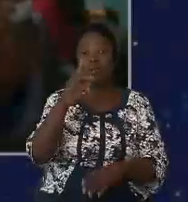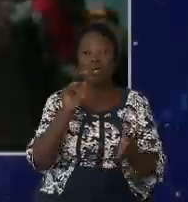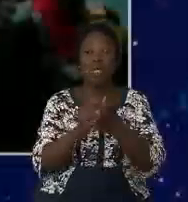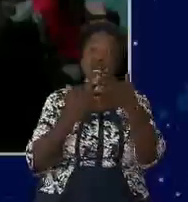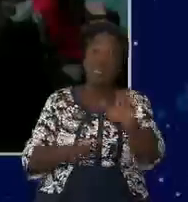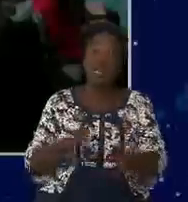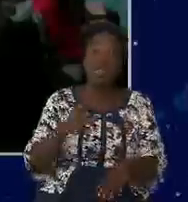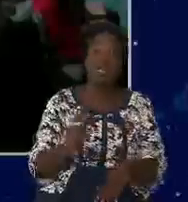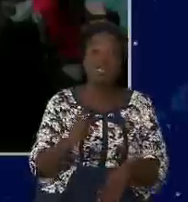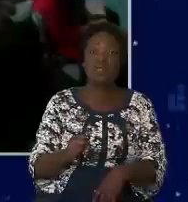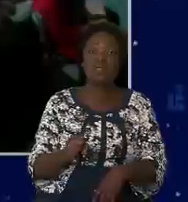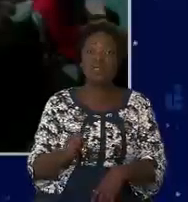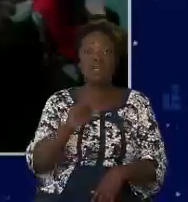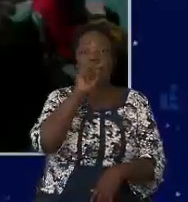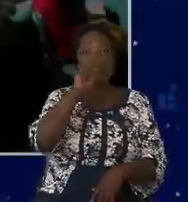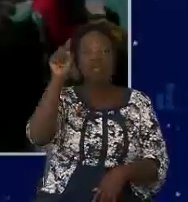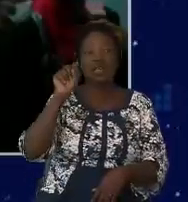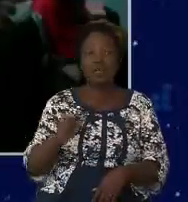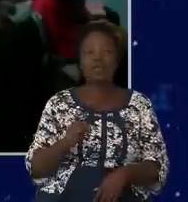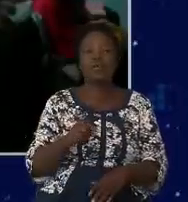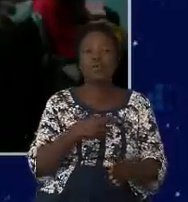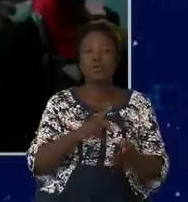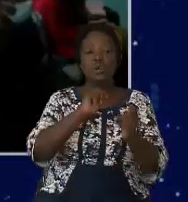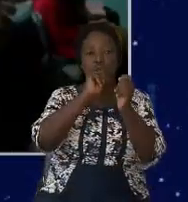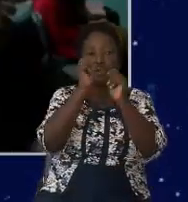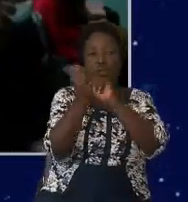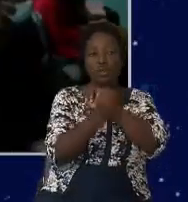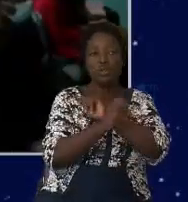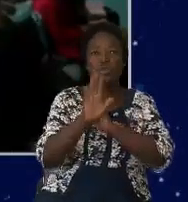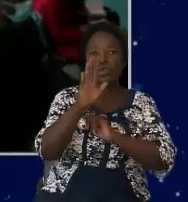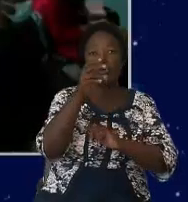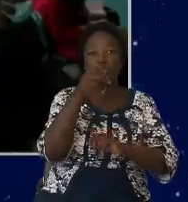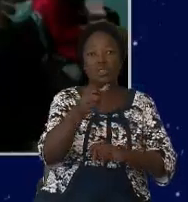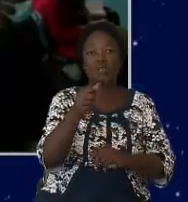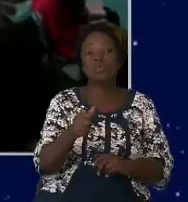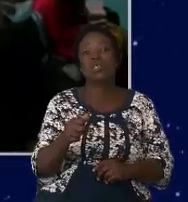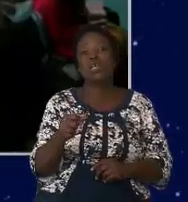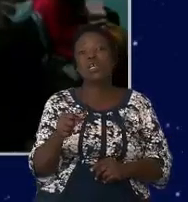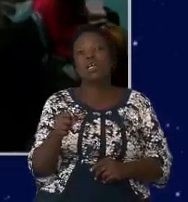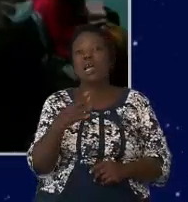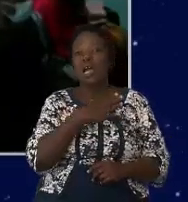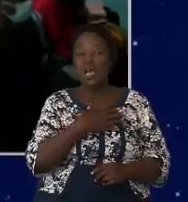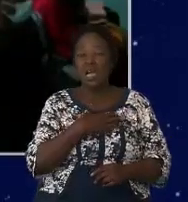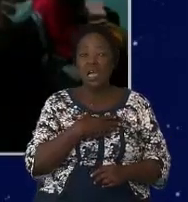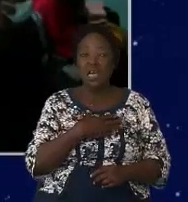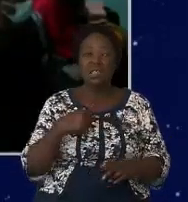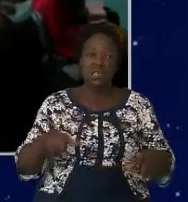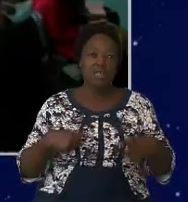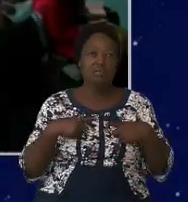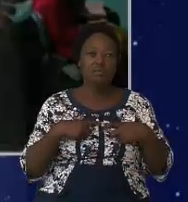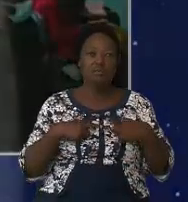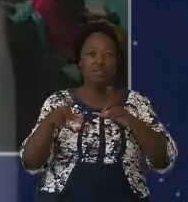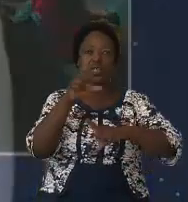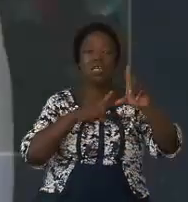pleasure in the death of anyone that dies. Therefore, turn yourselves